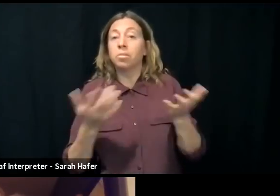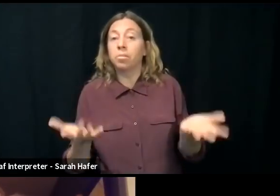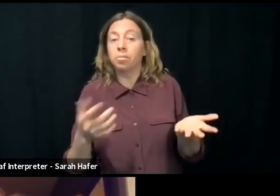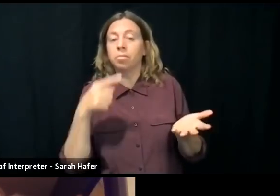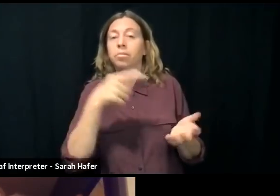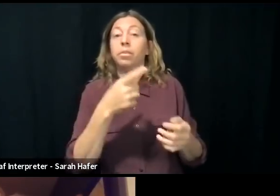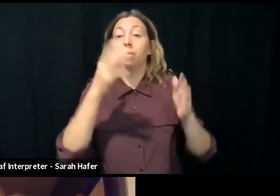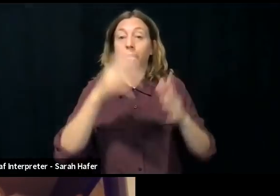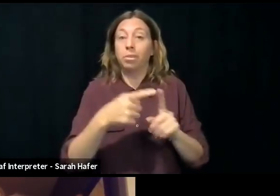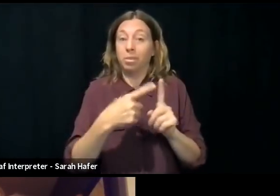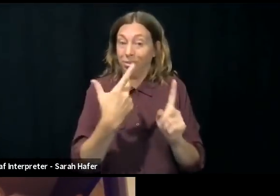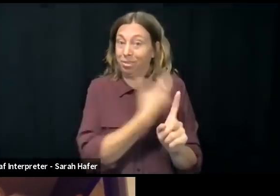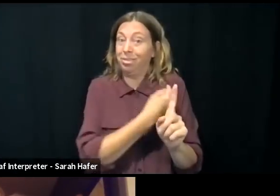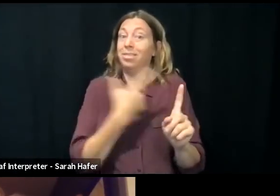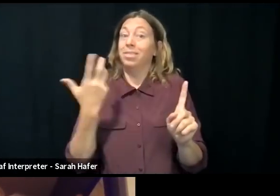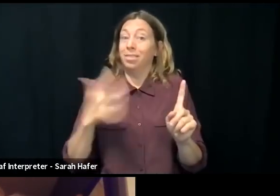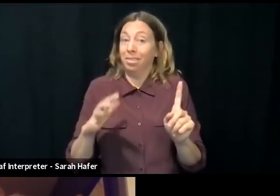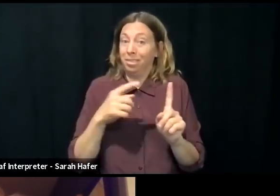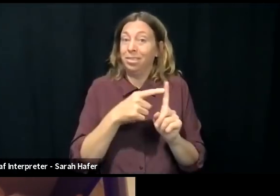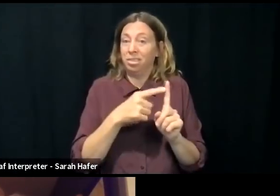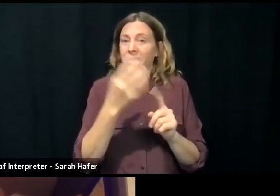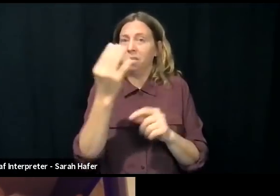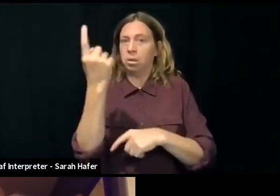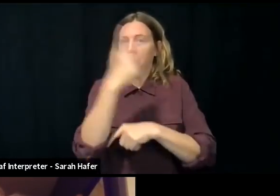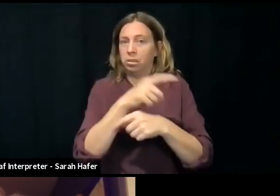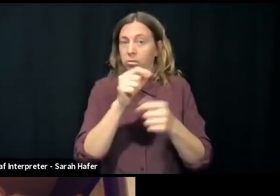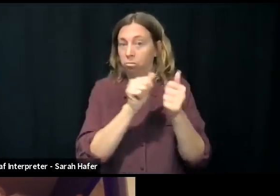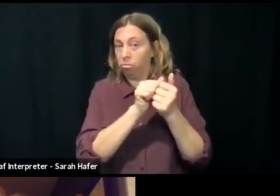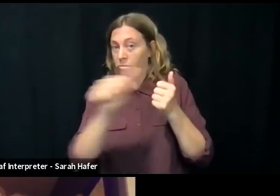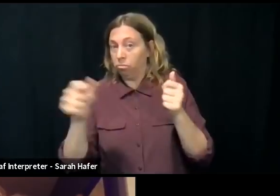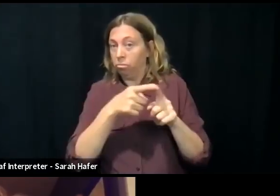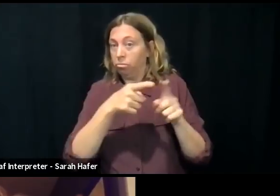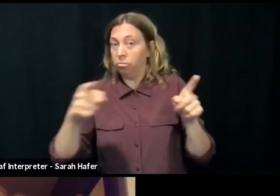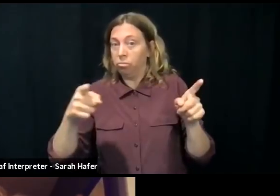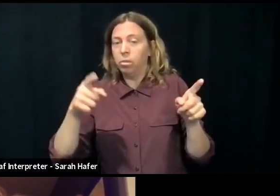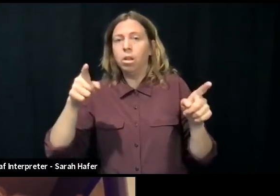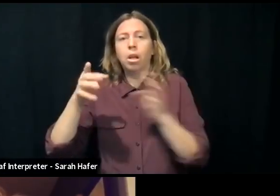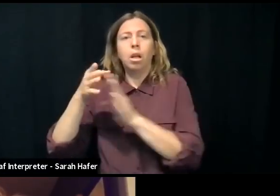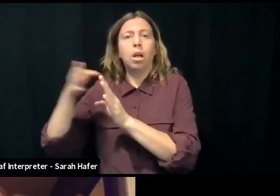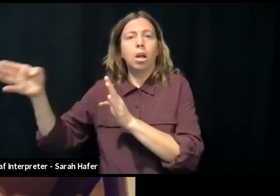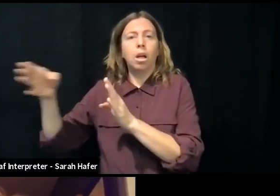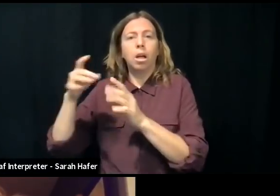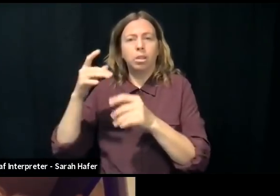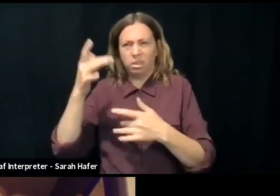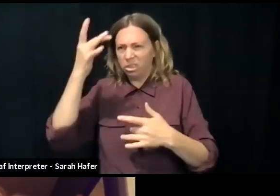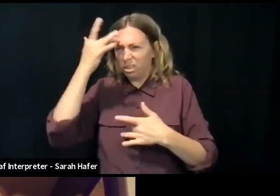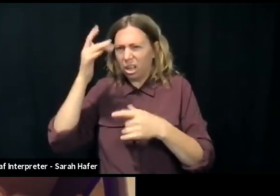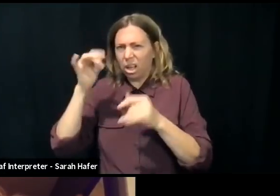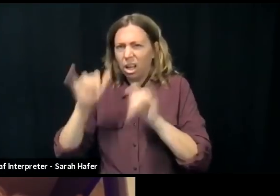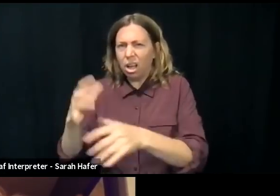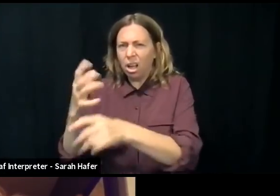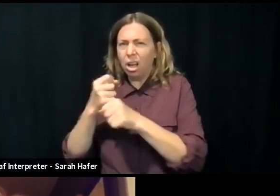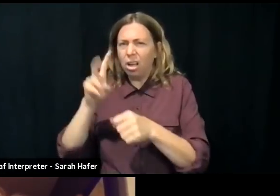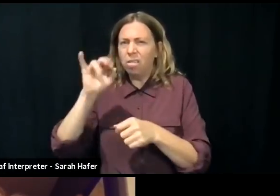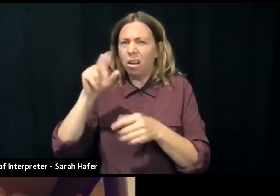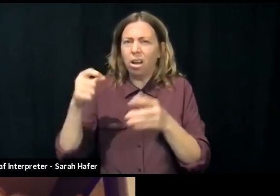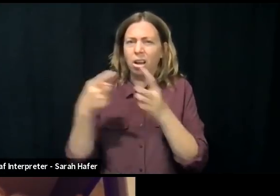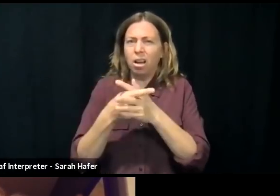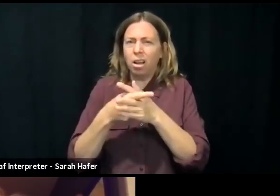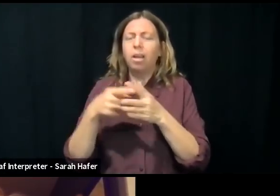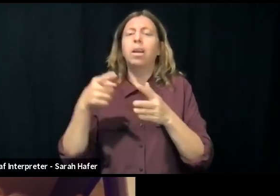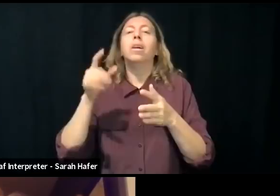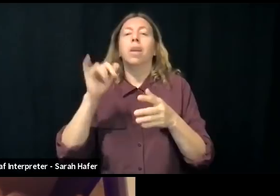of a COVID-19 vaccine series. A bit later in the presentation, I can tell you my story and the impacts we've seen and what we're seeing now here